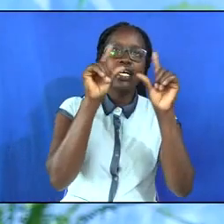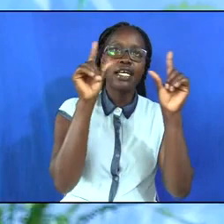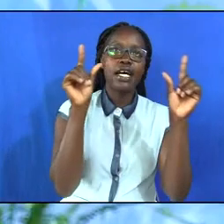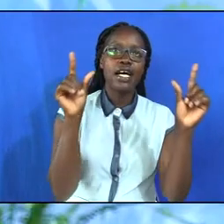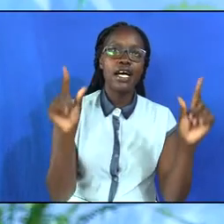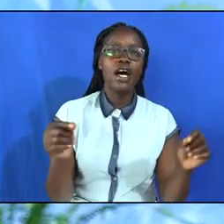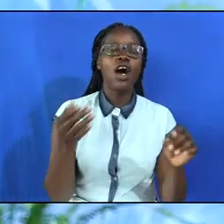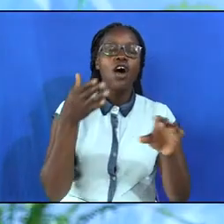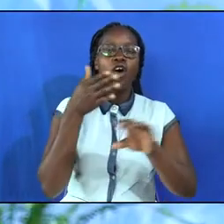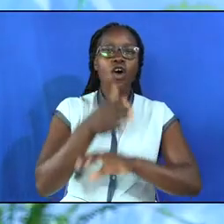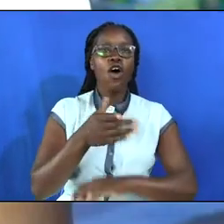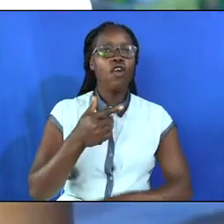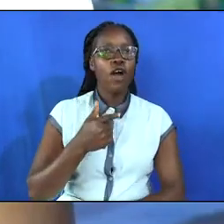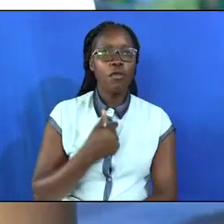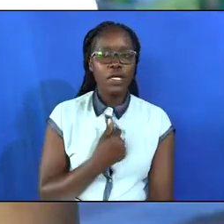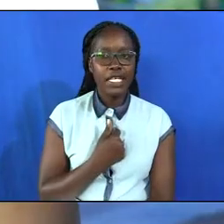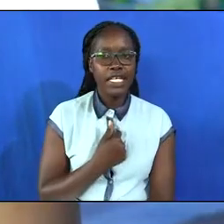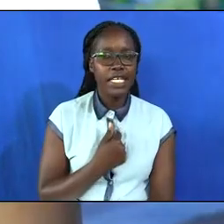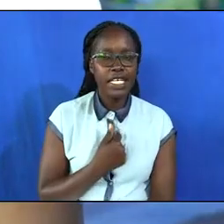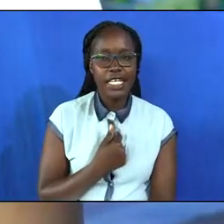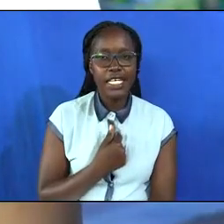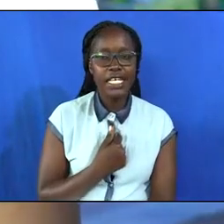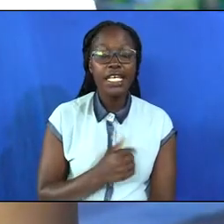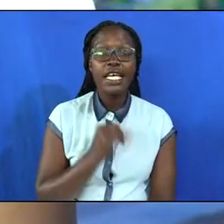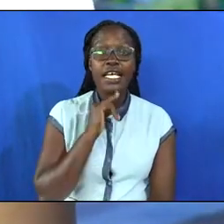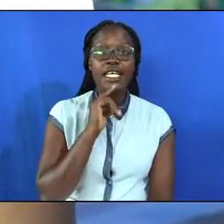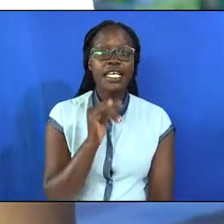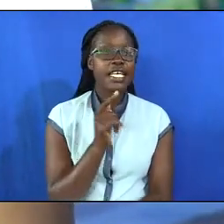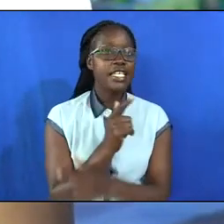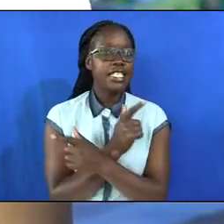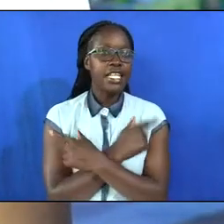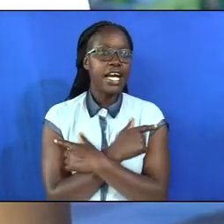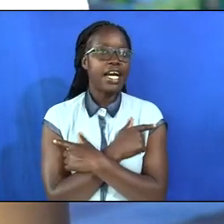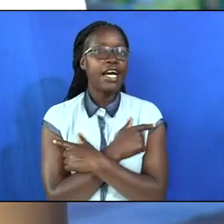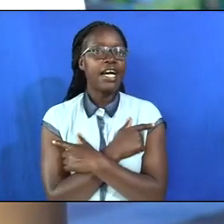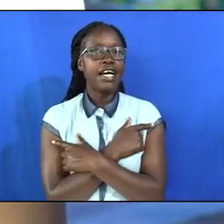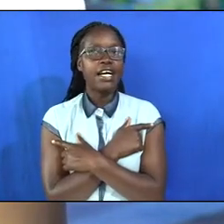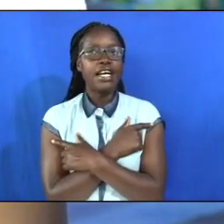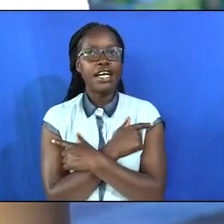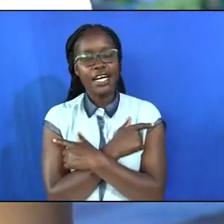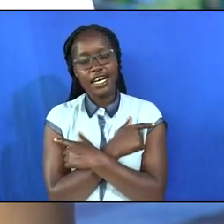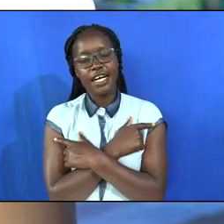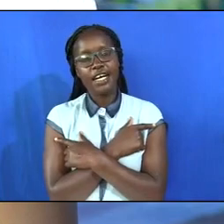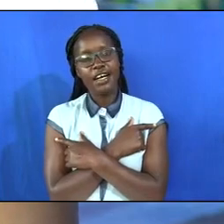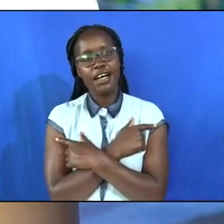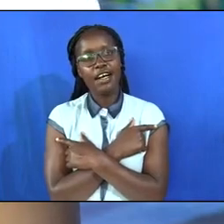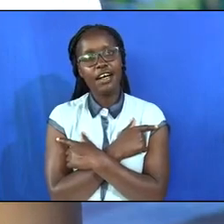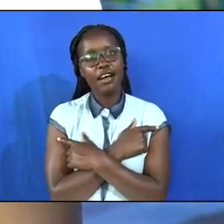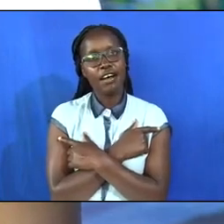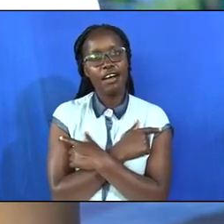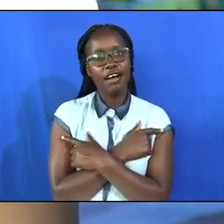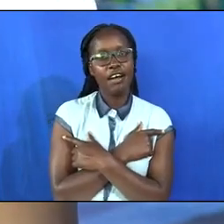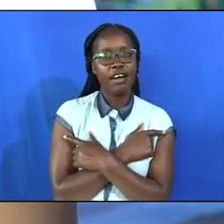His banner over me is love.